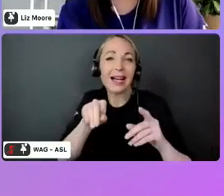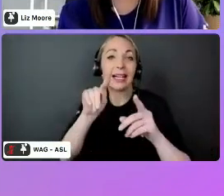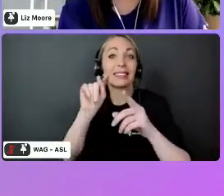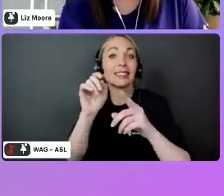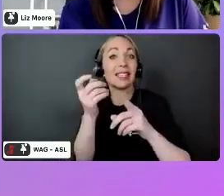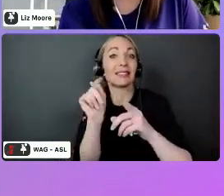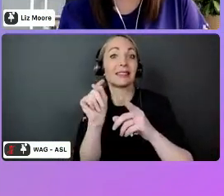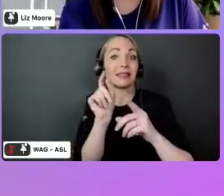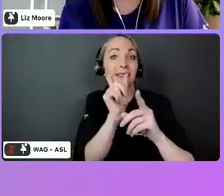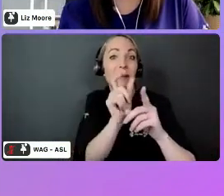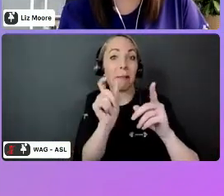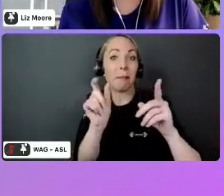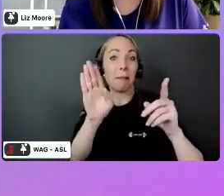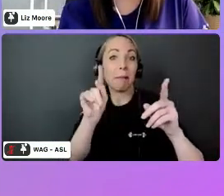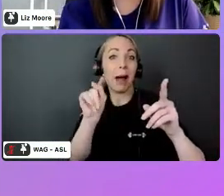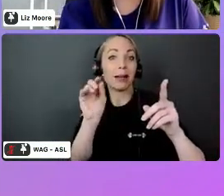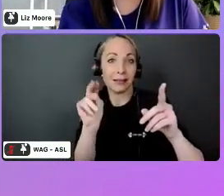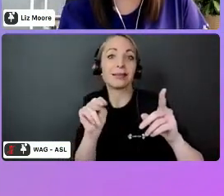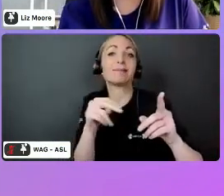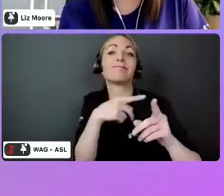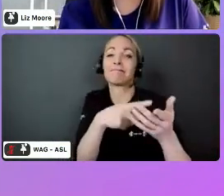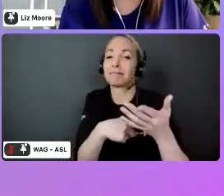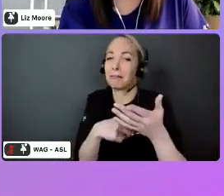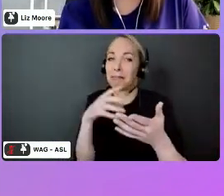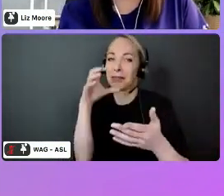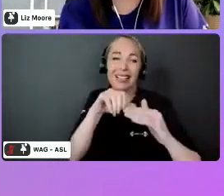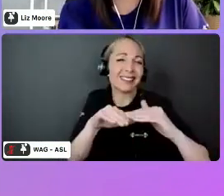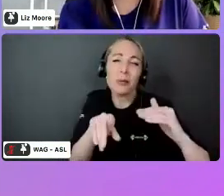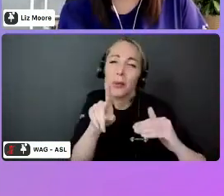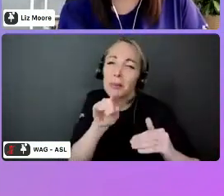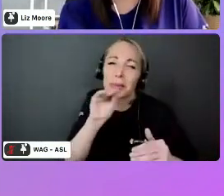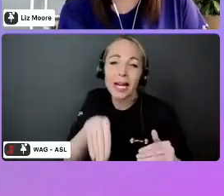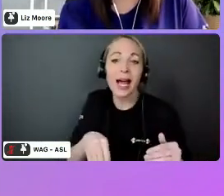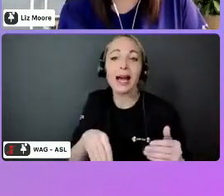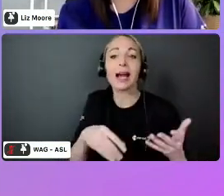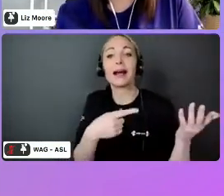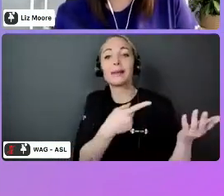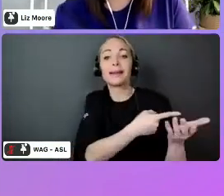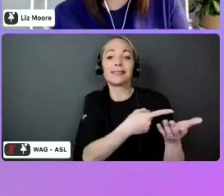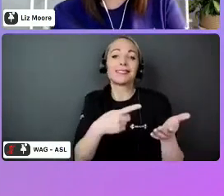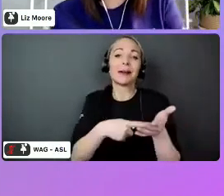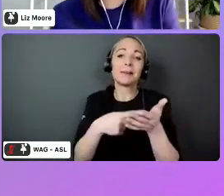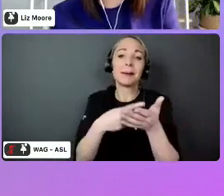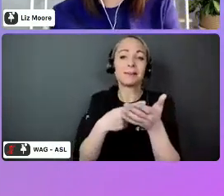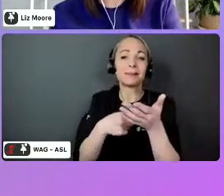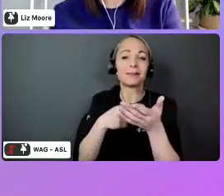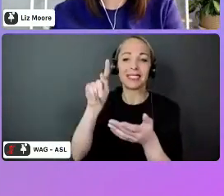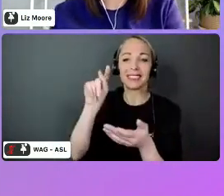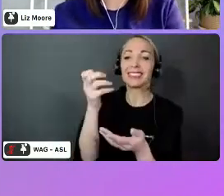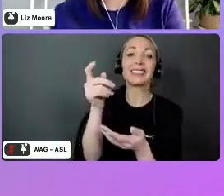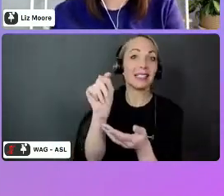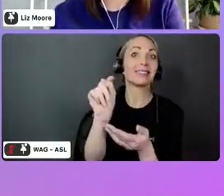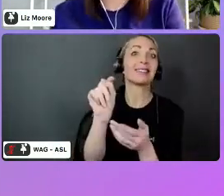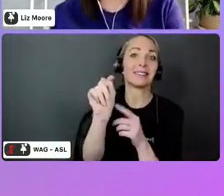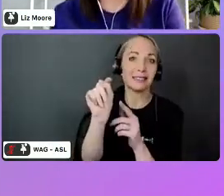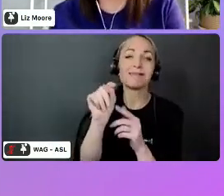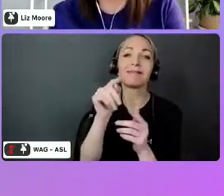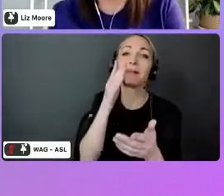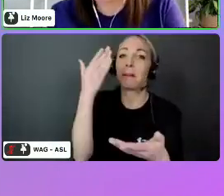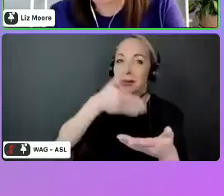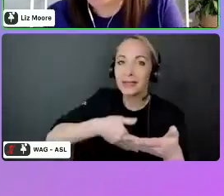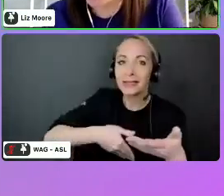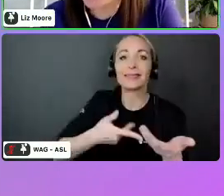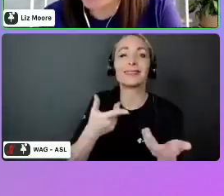does vary widely on classes, and we are better at some things than we are at others, and there are always going to be edge cases.